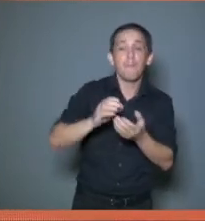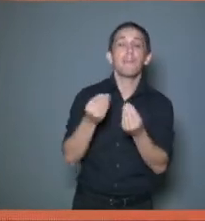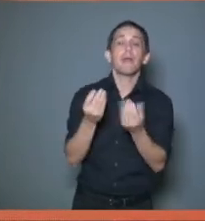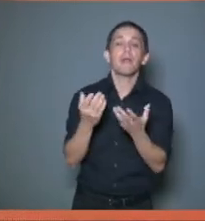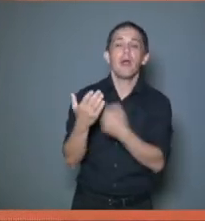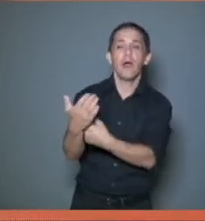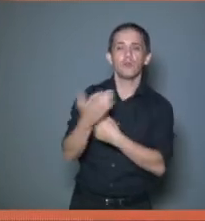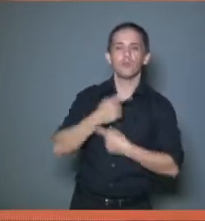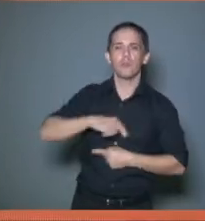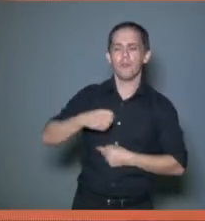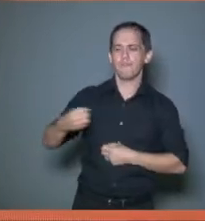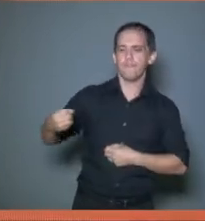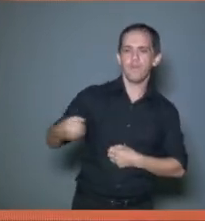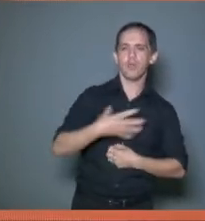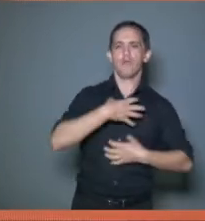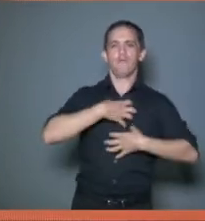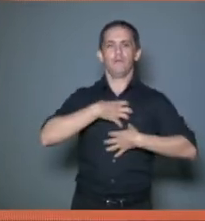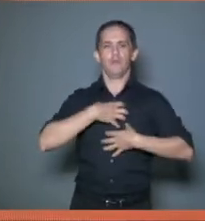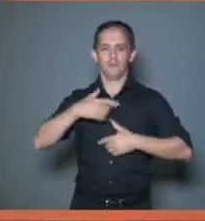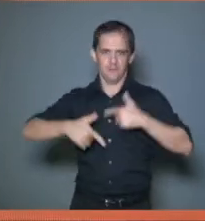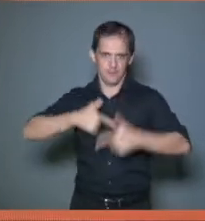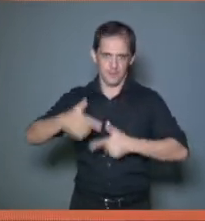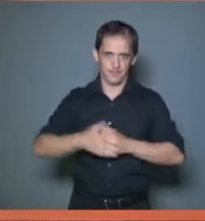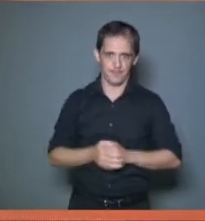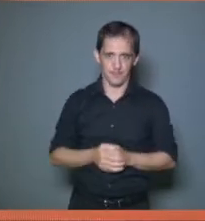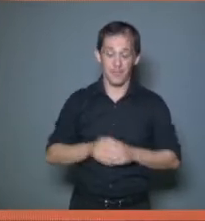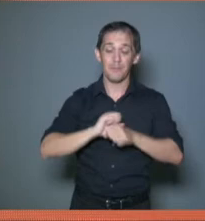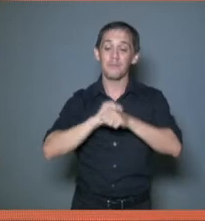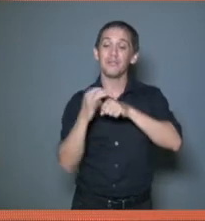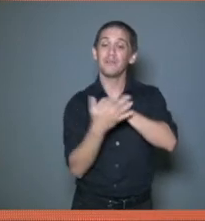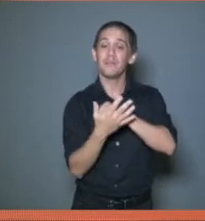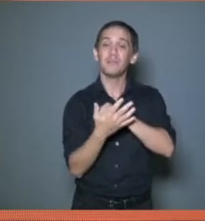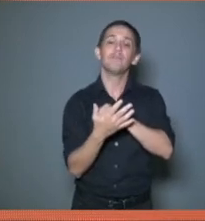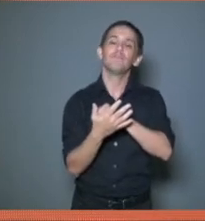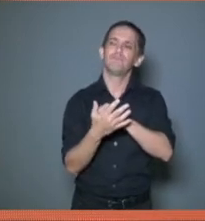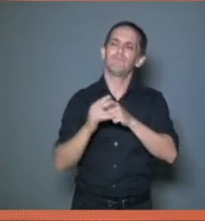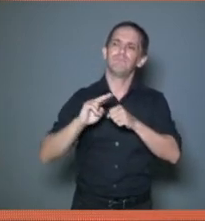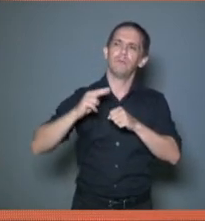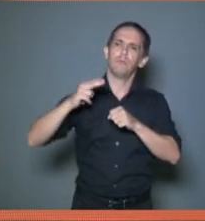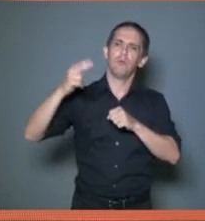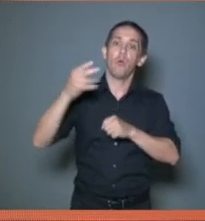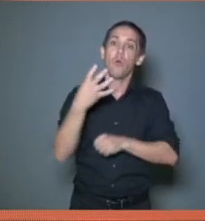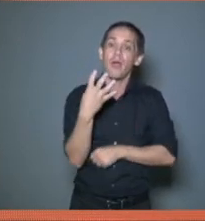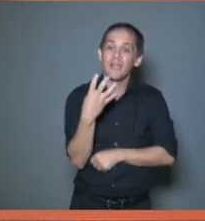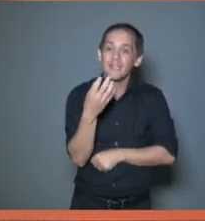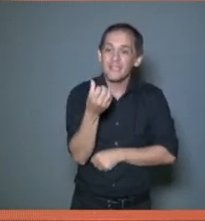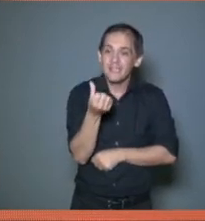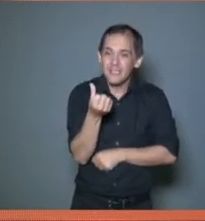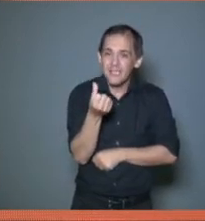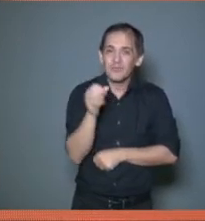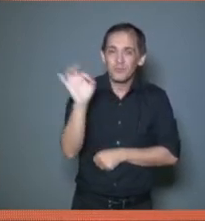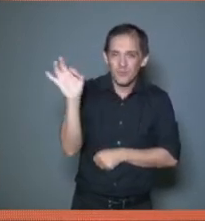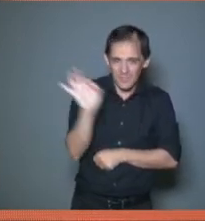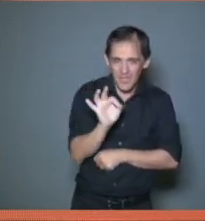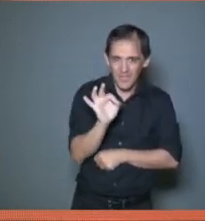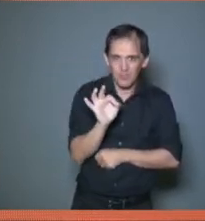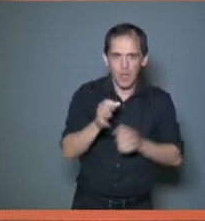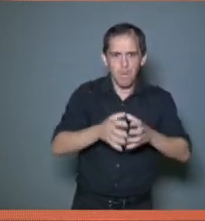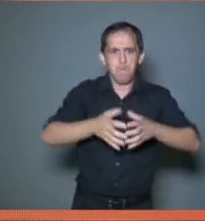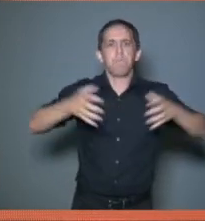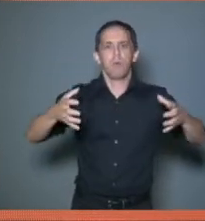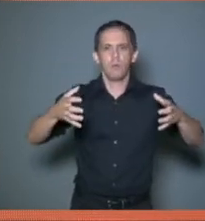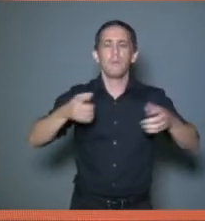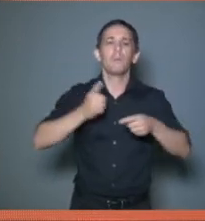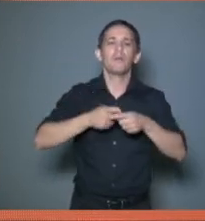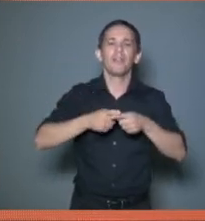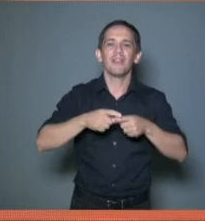become increasingly more modern. During the pandemic, so that you understand, we grew 46%